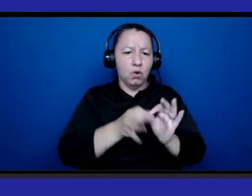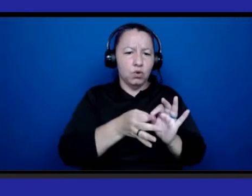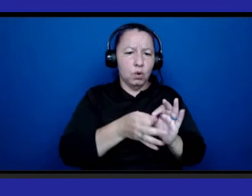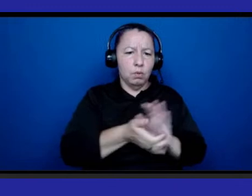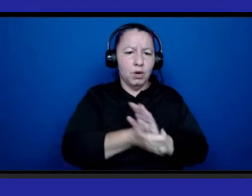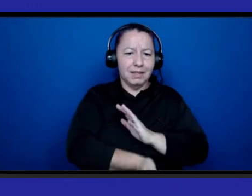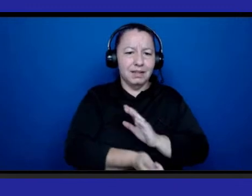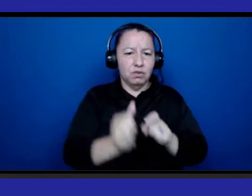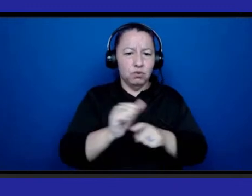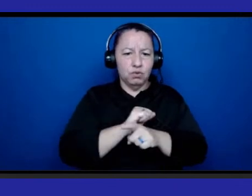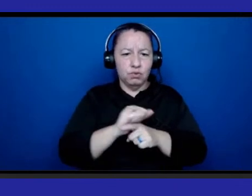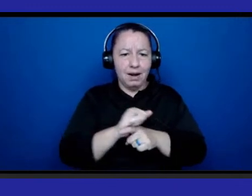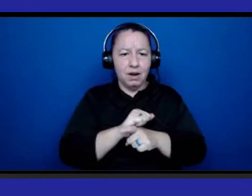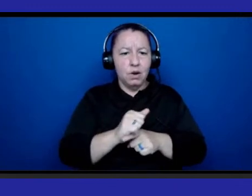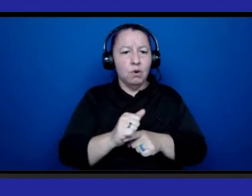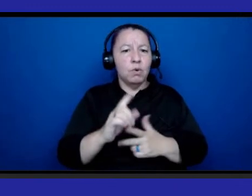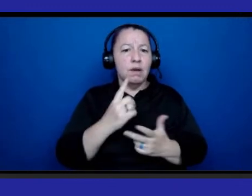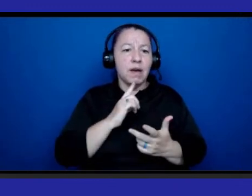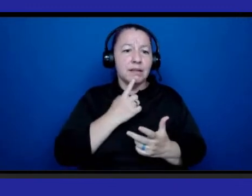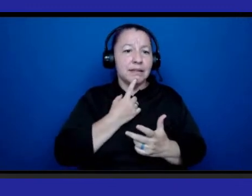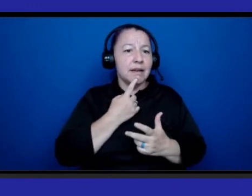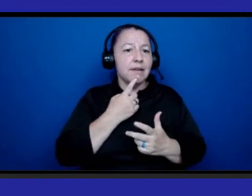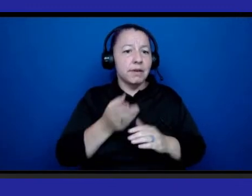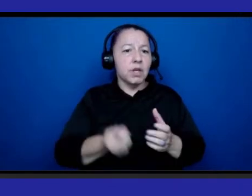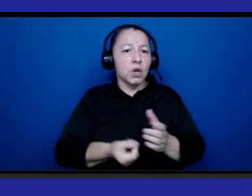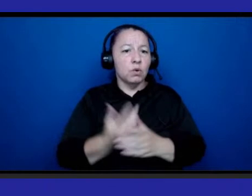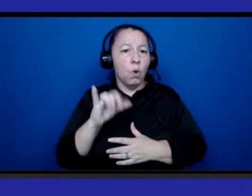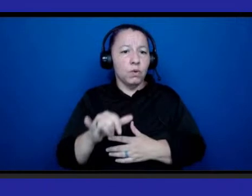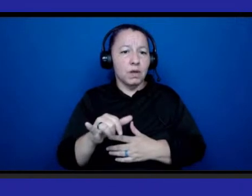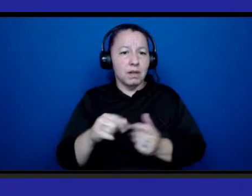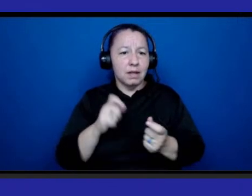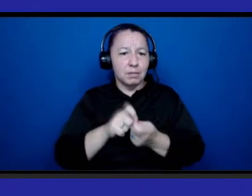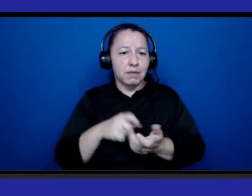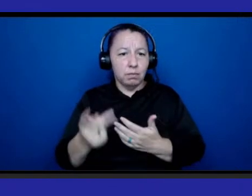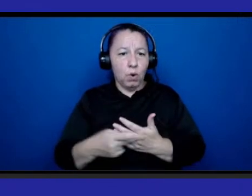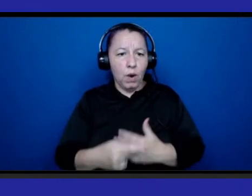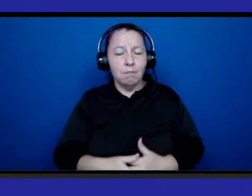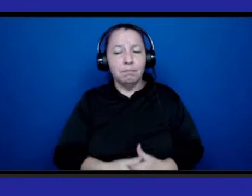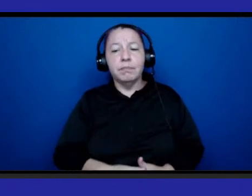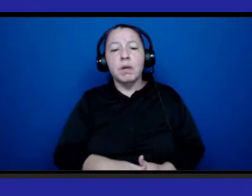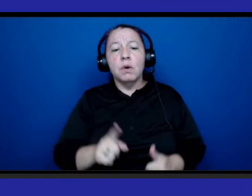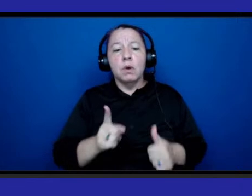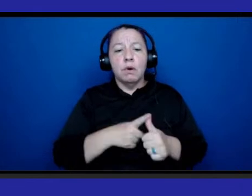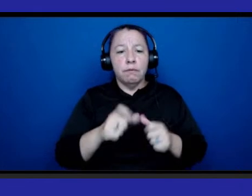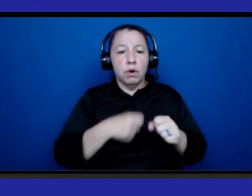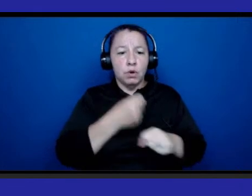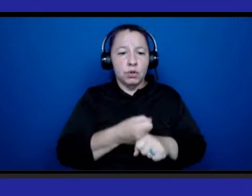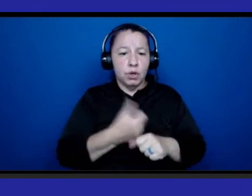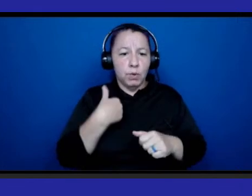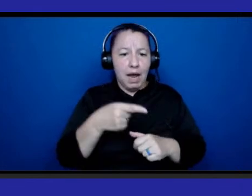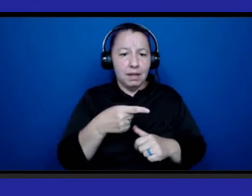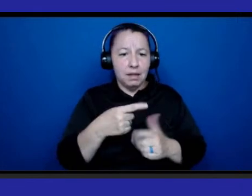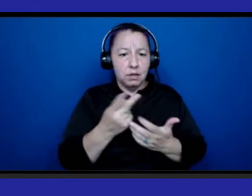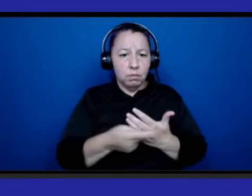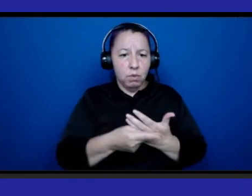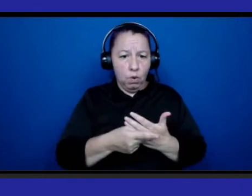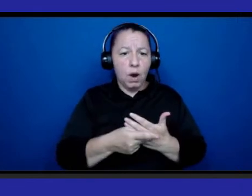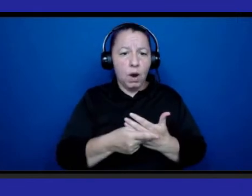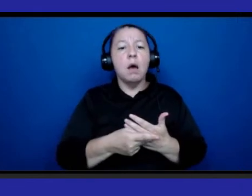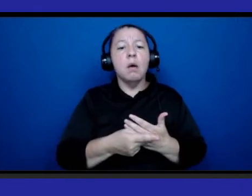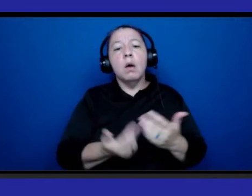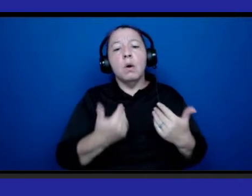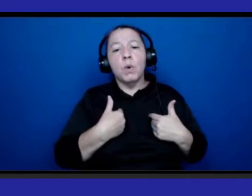we've had significant growth in that particular program. So the first year that we had the program, we had